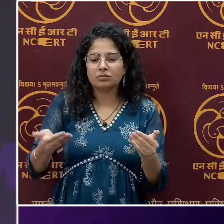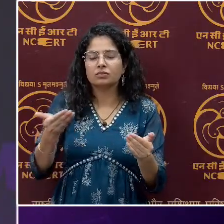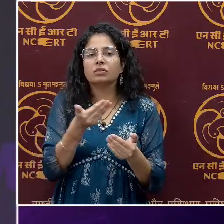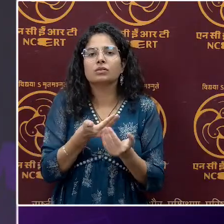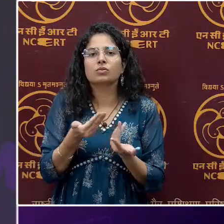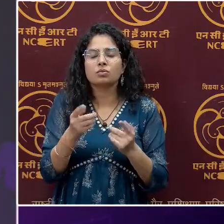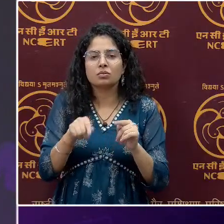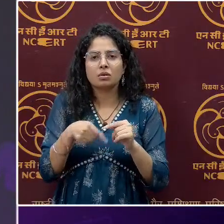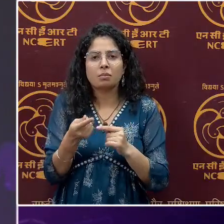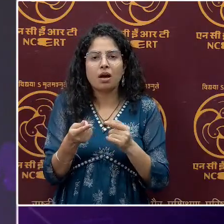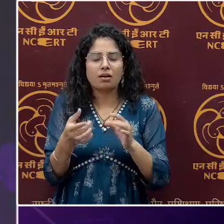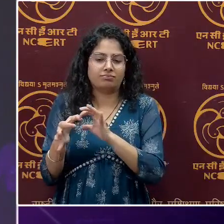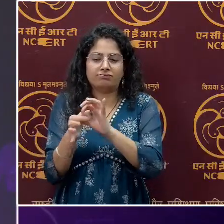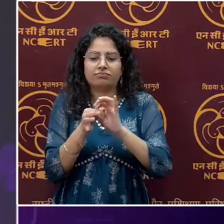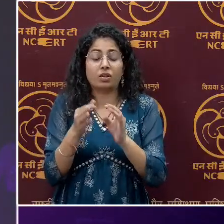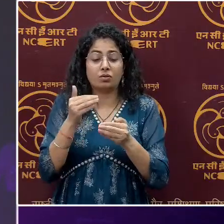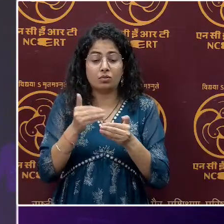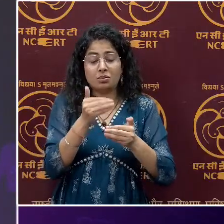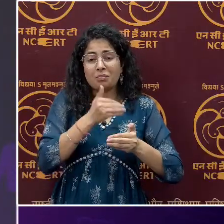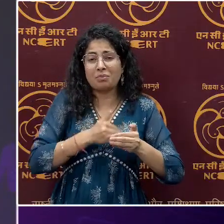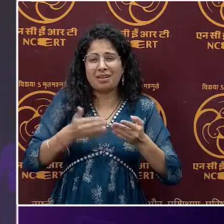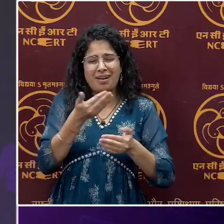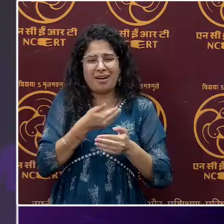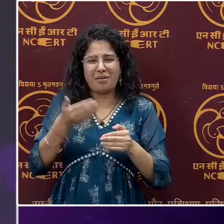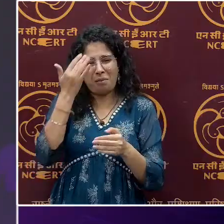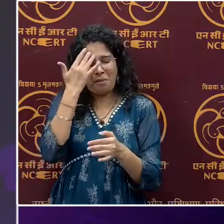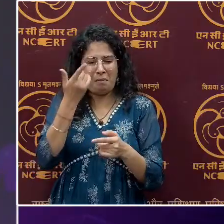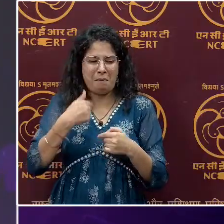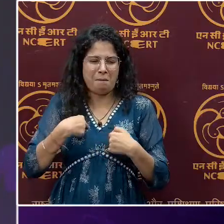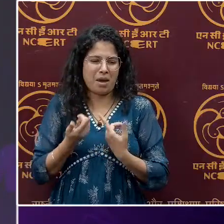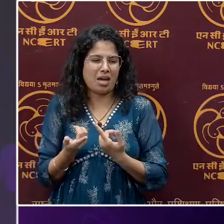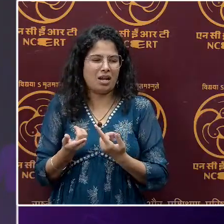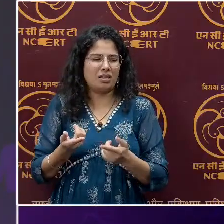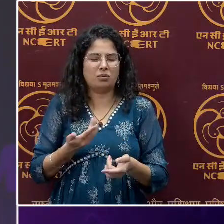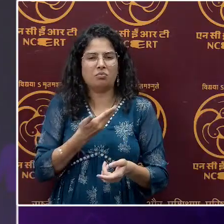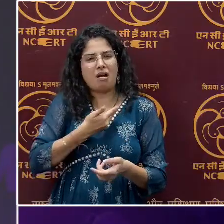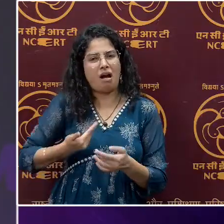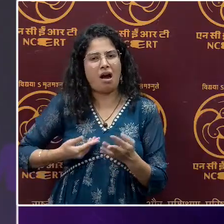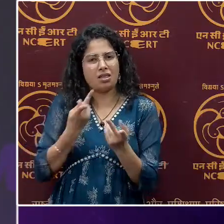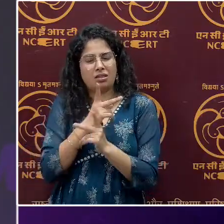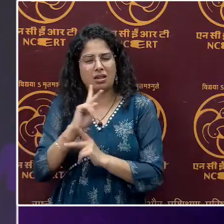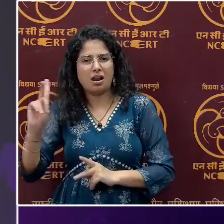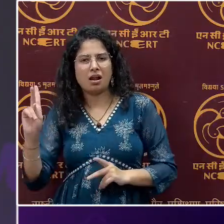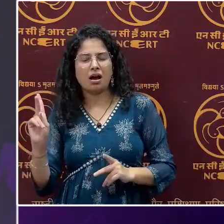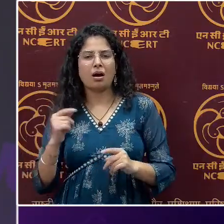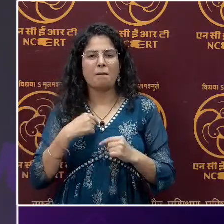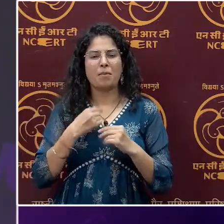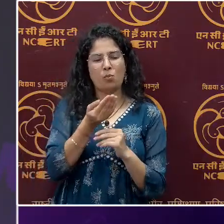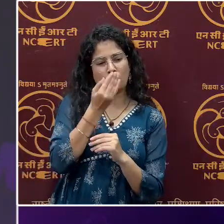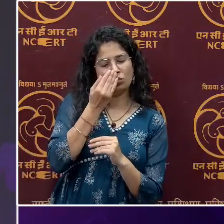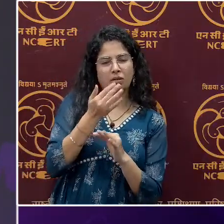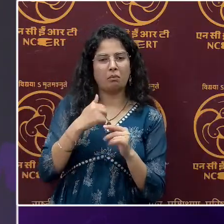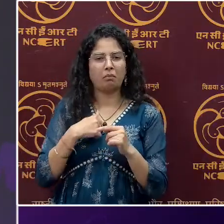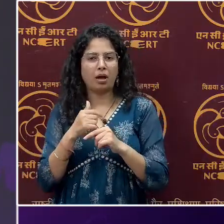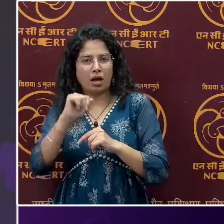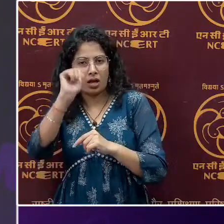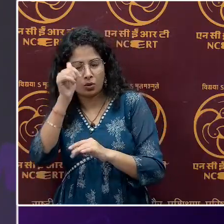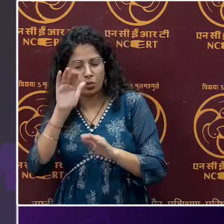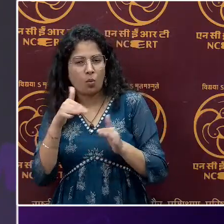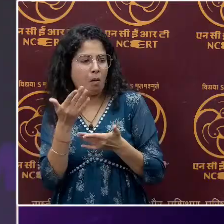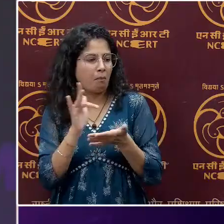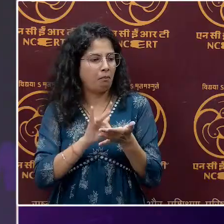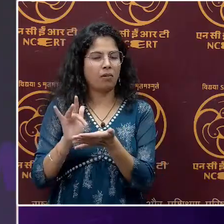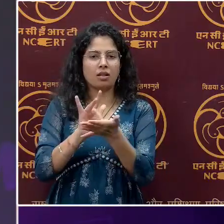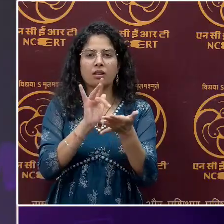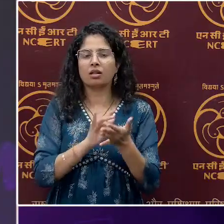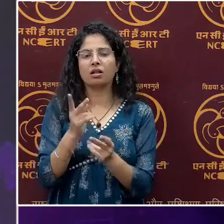united. And before that we are like, I am from this religion, I am from that religion, so and I am from this place, I am from this place.